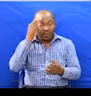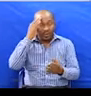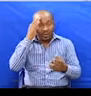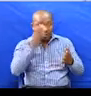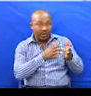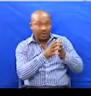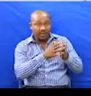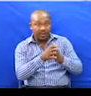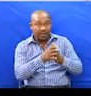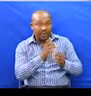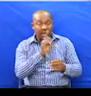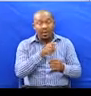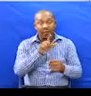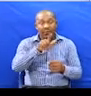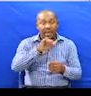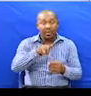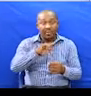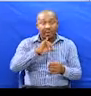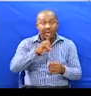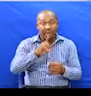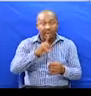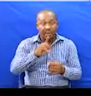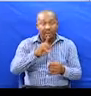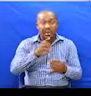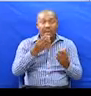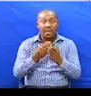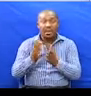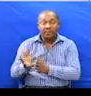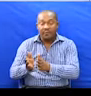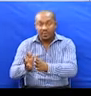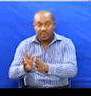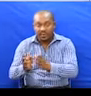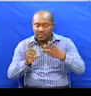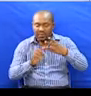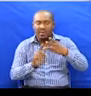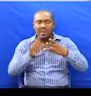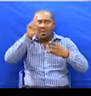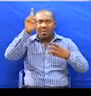lipid and the forms of lipid, let us see what are